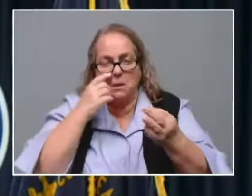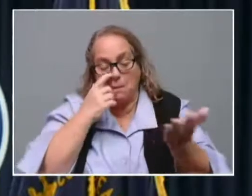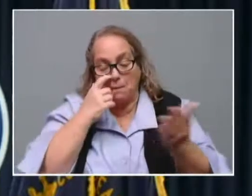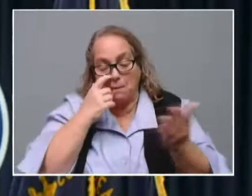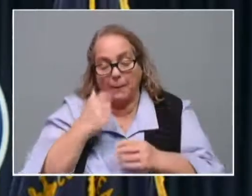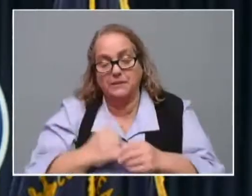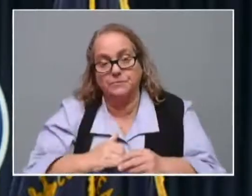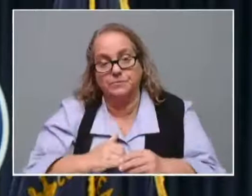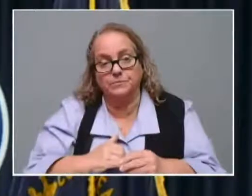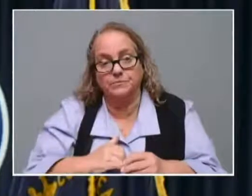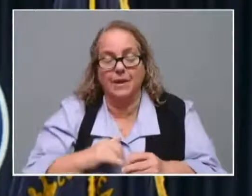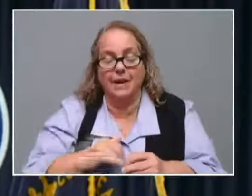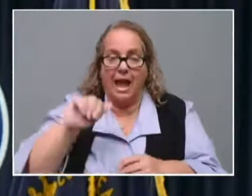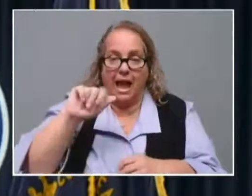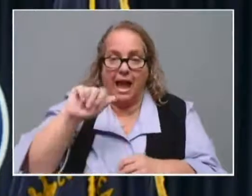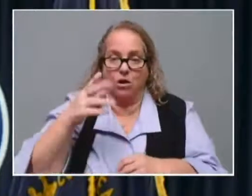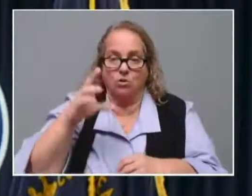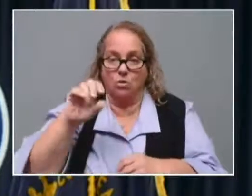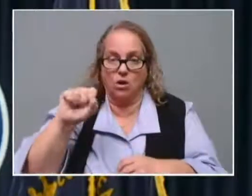Al Cross, Kentucky Health News.